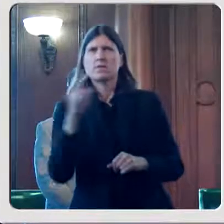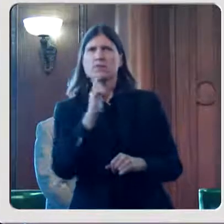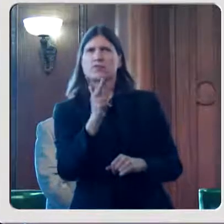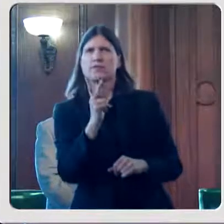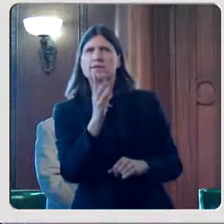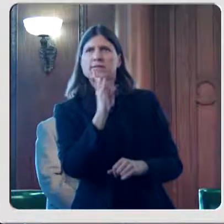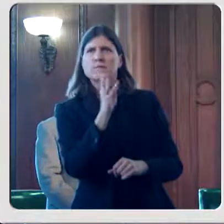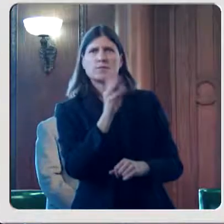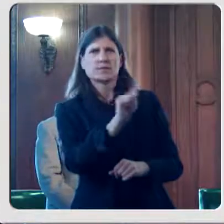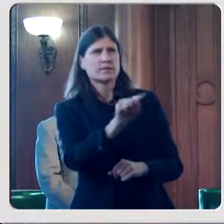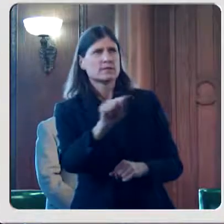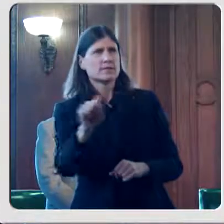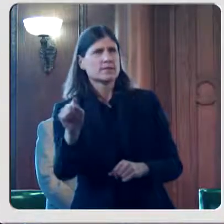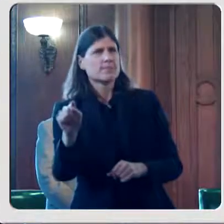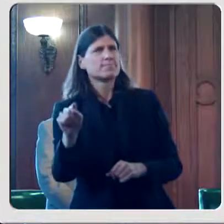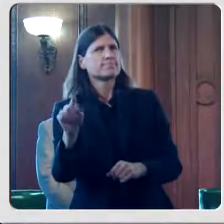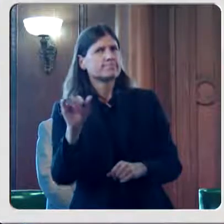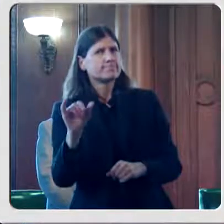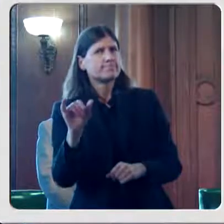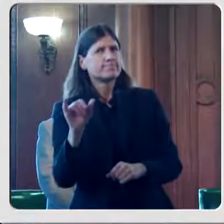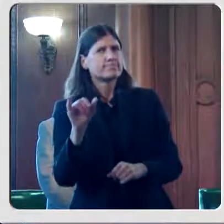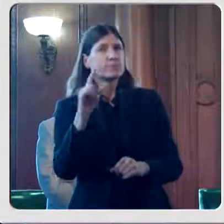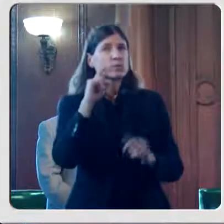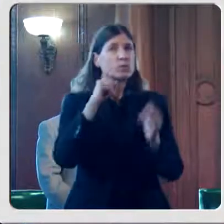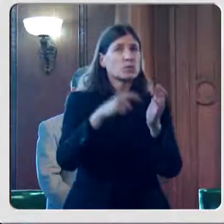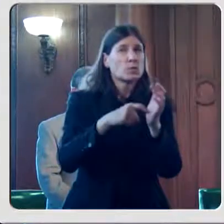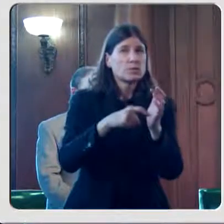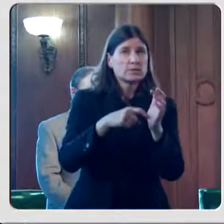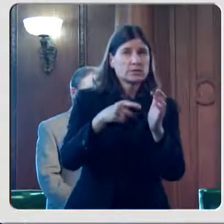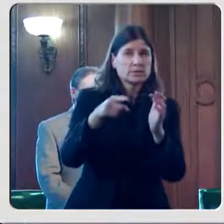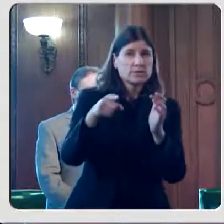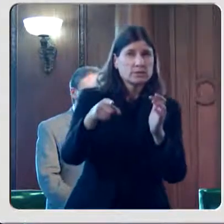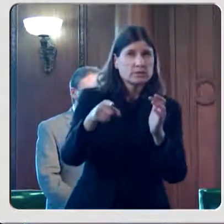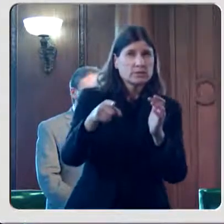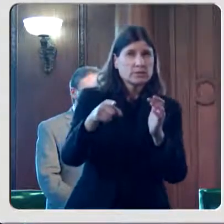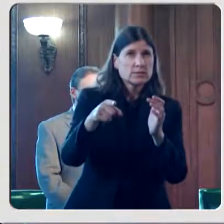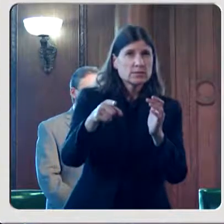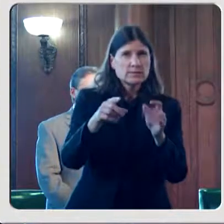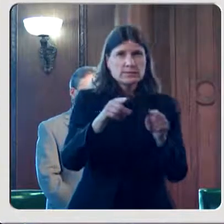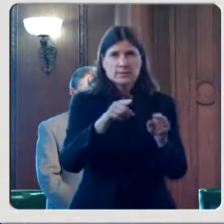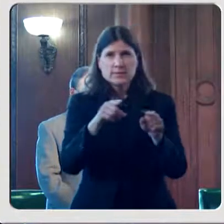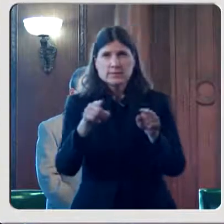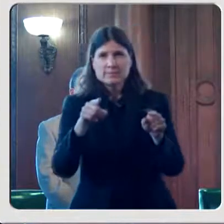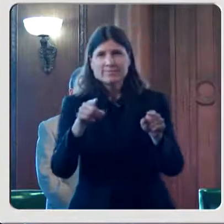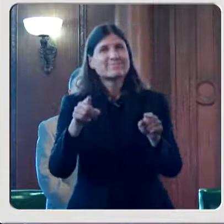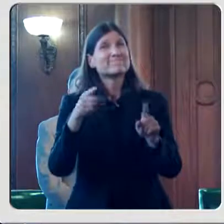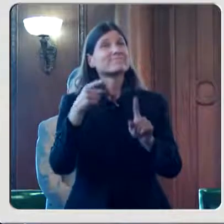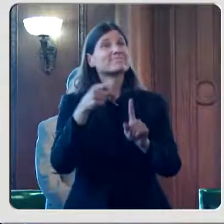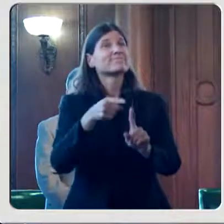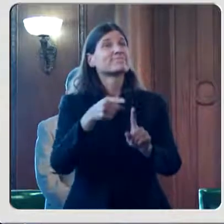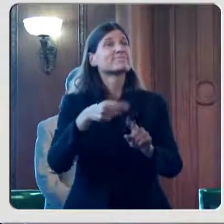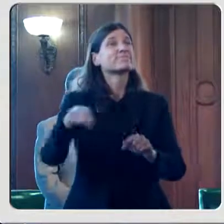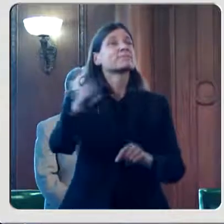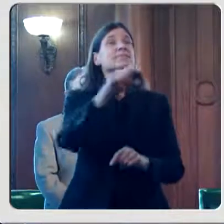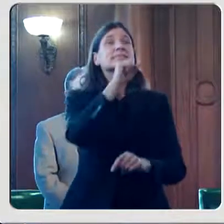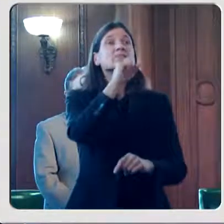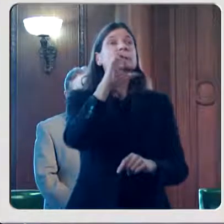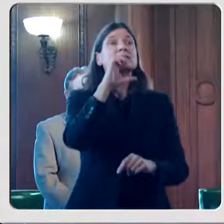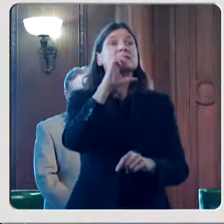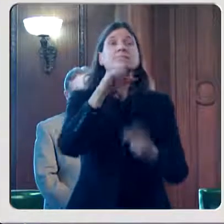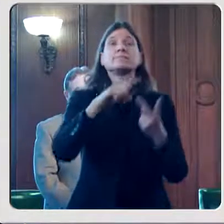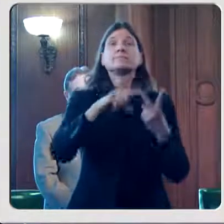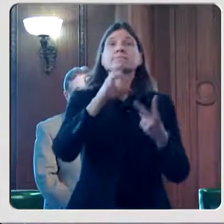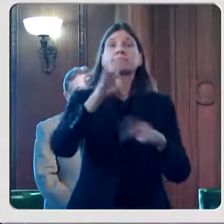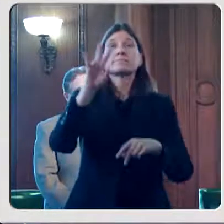that's changed, to Dr. Kerouac's point, is as we protect more and more of the elderly over 75 and in other settings, the